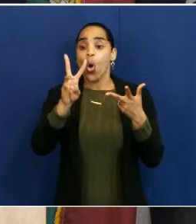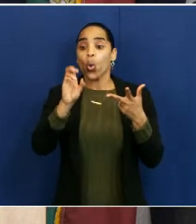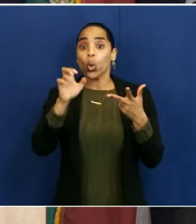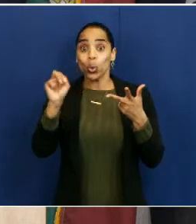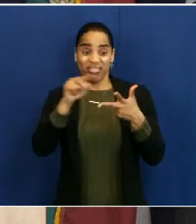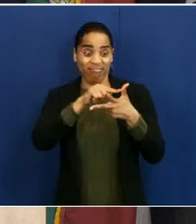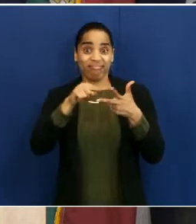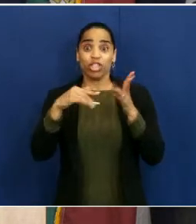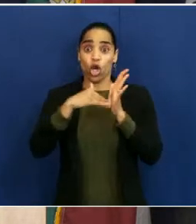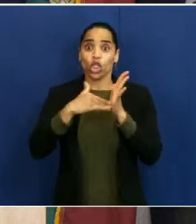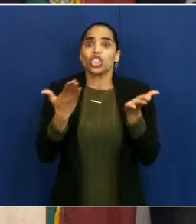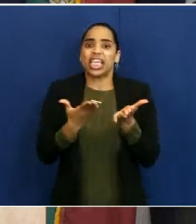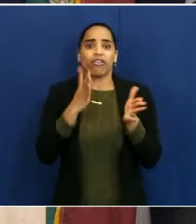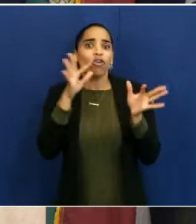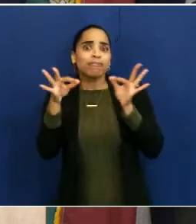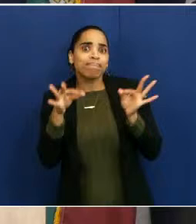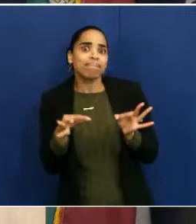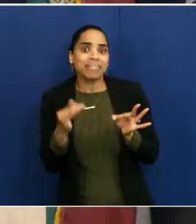questions as well.